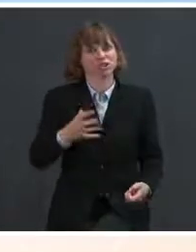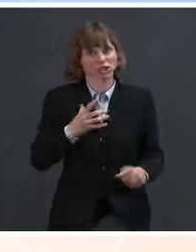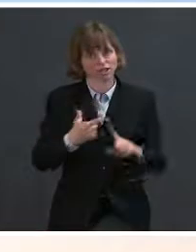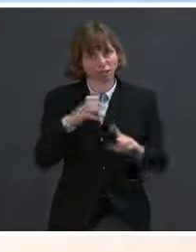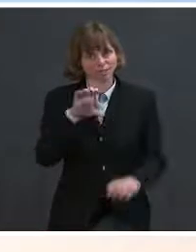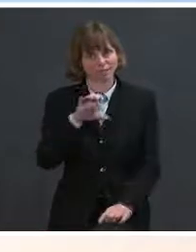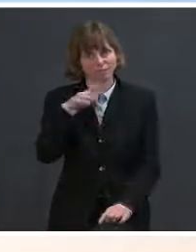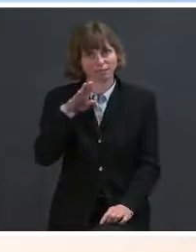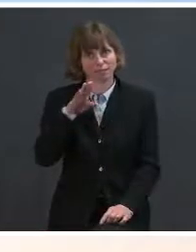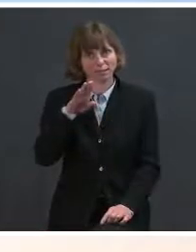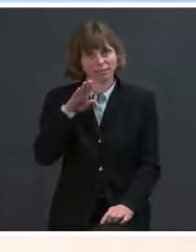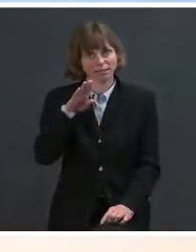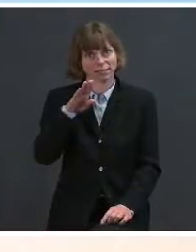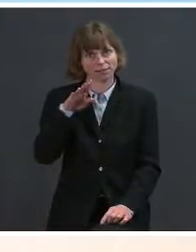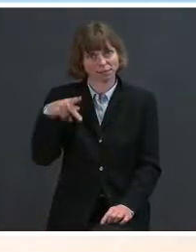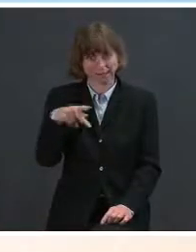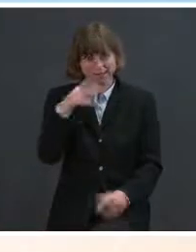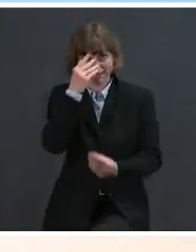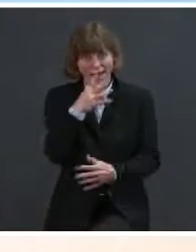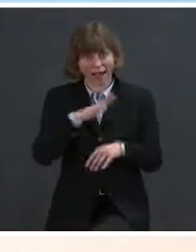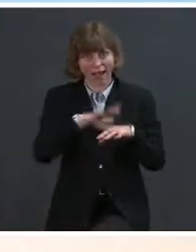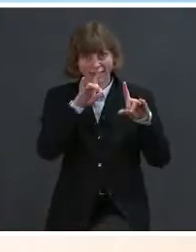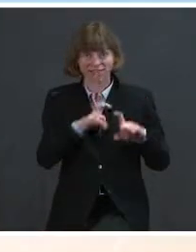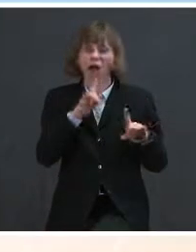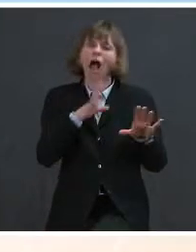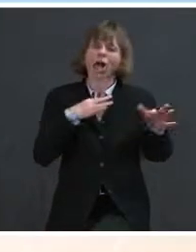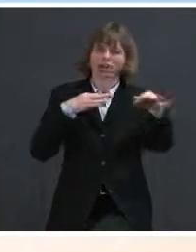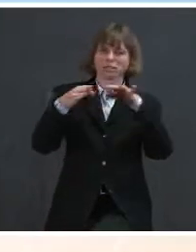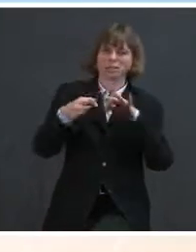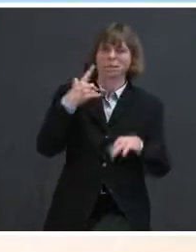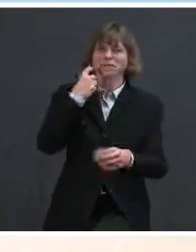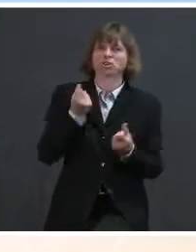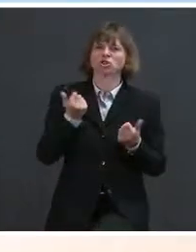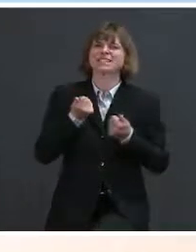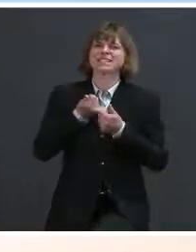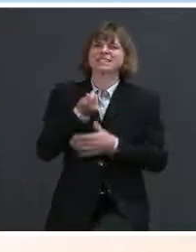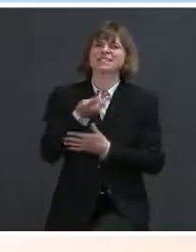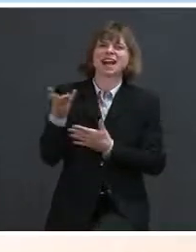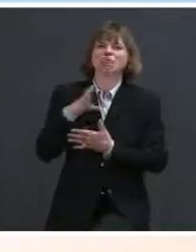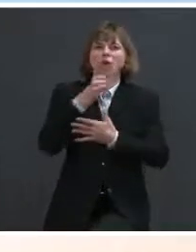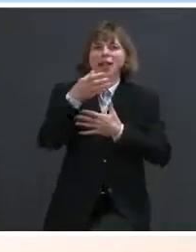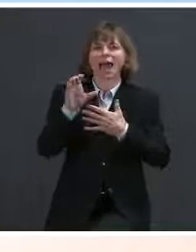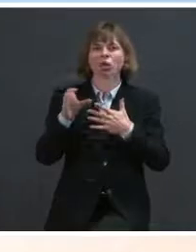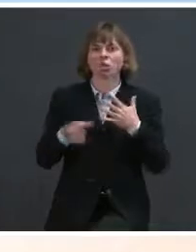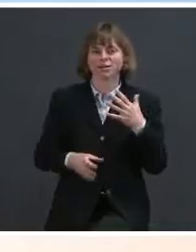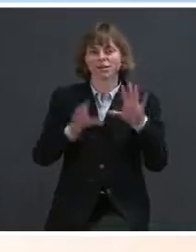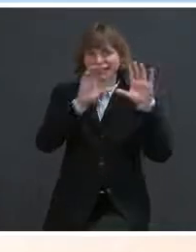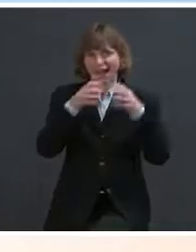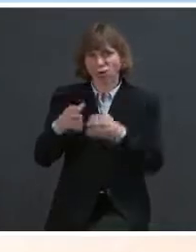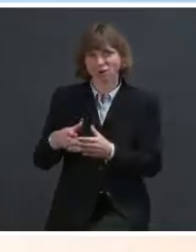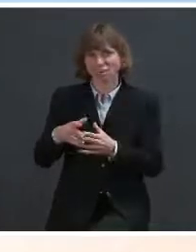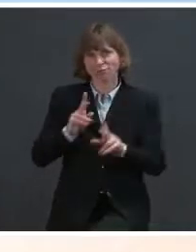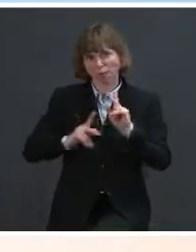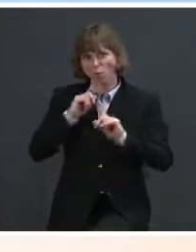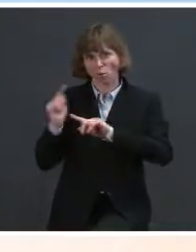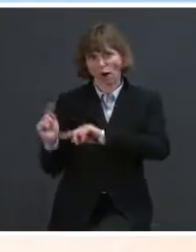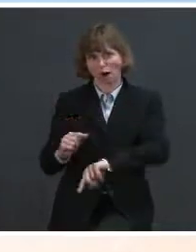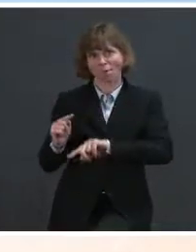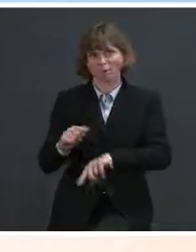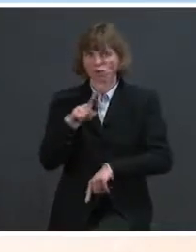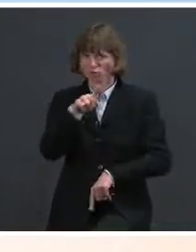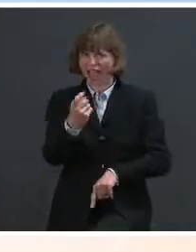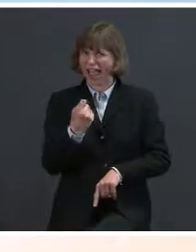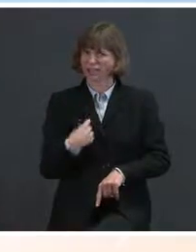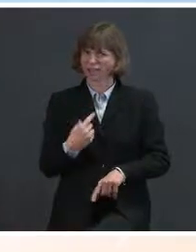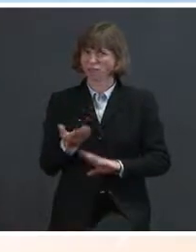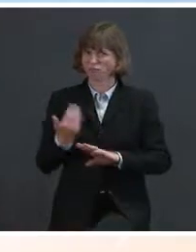the testing. Well, let me walk you through, because obviously there are a number of categories of individuals who are coming, and this is a question you've asked before, and certainly an understandable question.